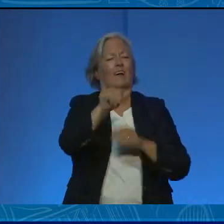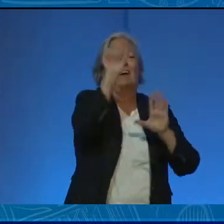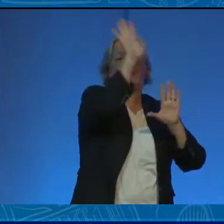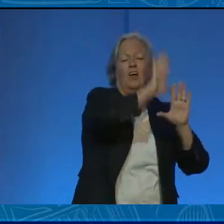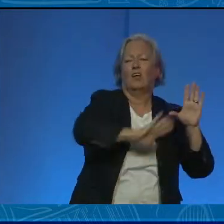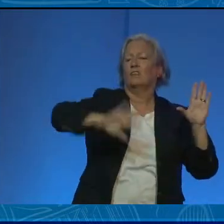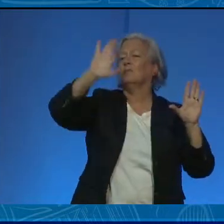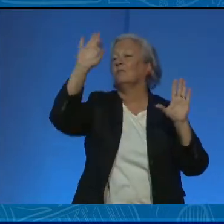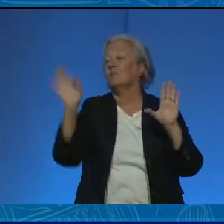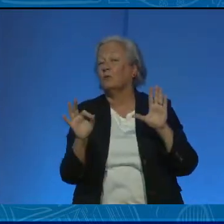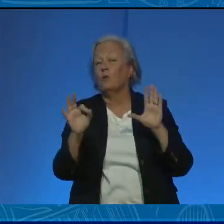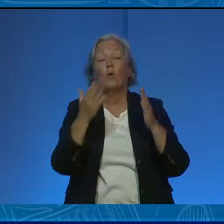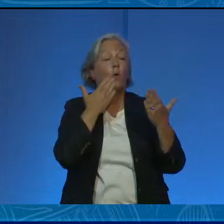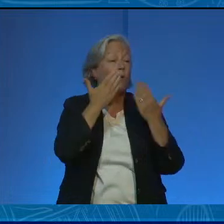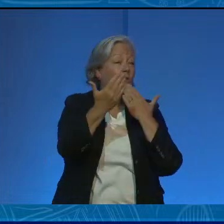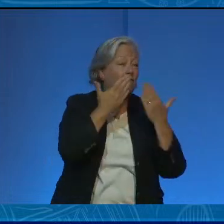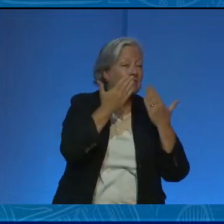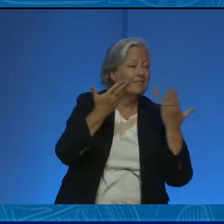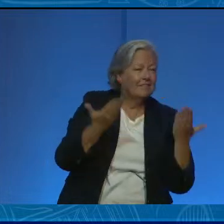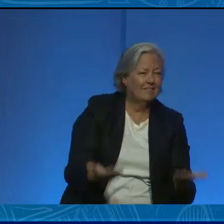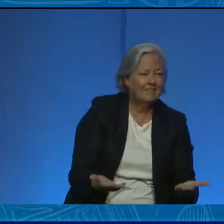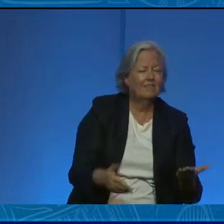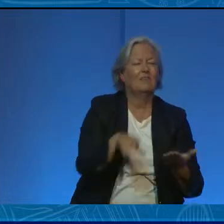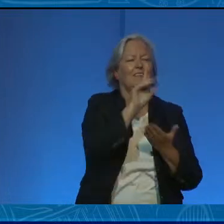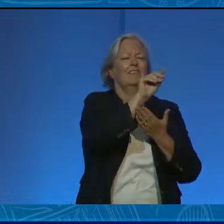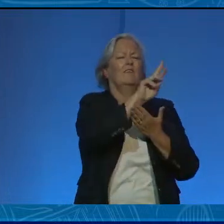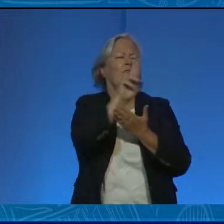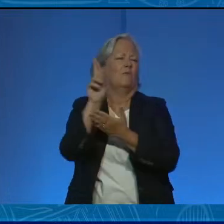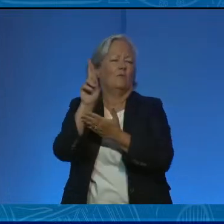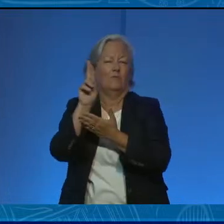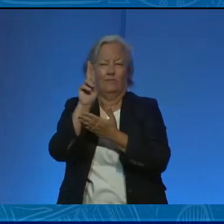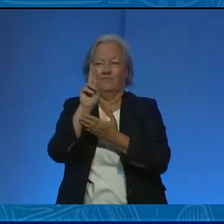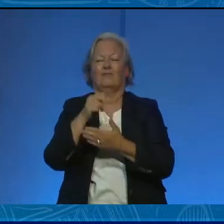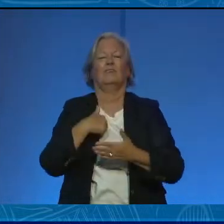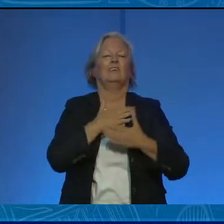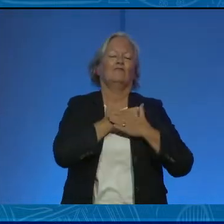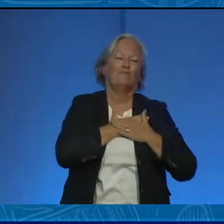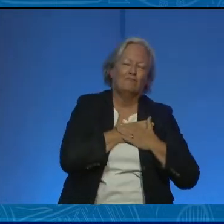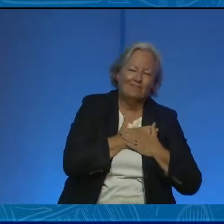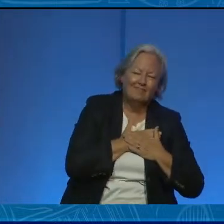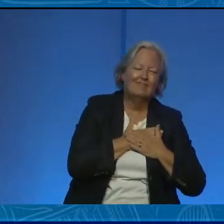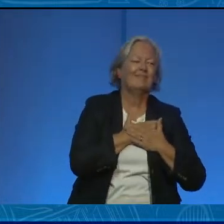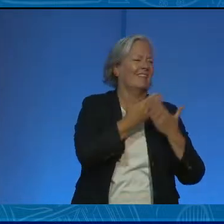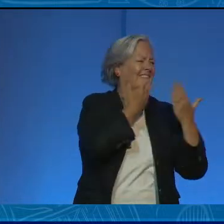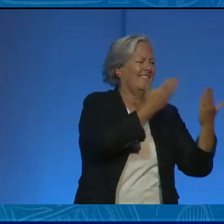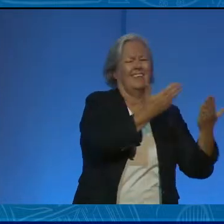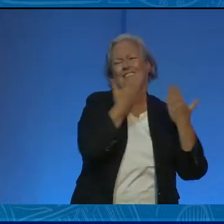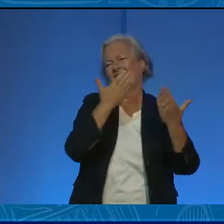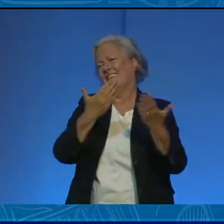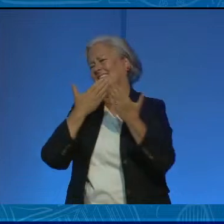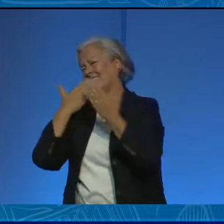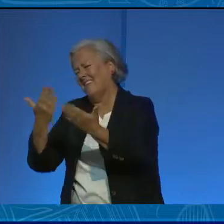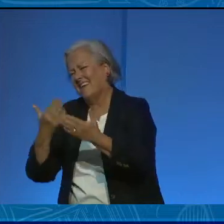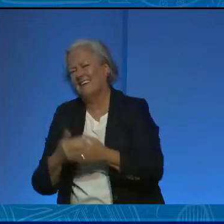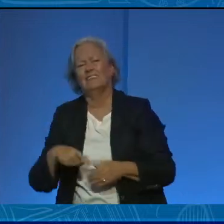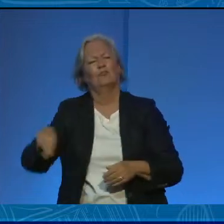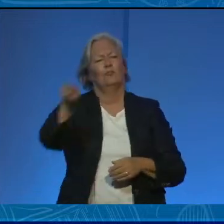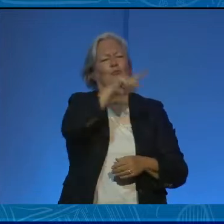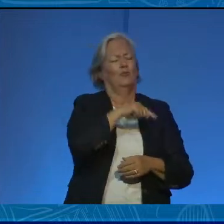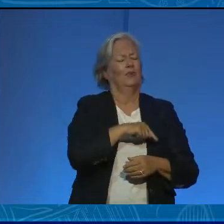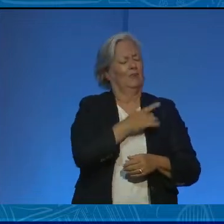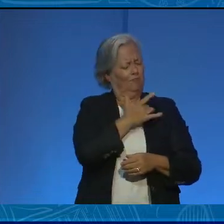Ministerial Conference on Disaster Risk Reduction. We are heartened by the unwavering efforts and continued dedication